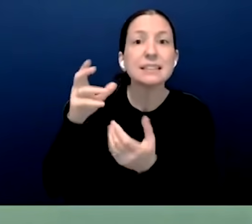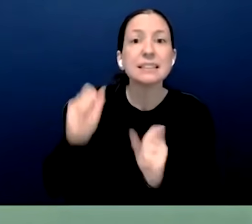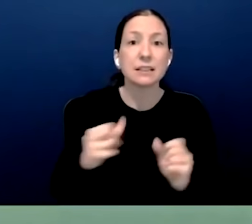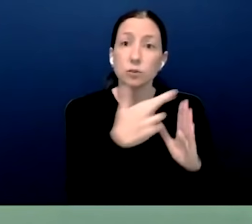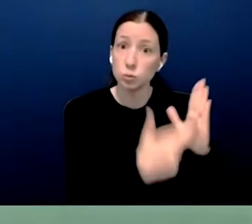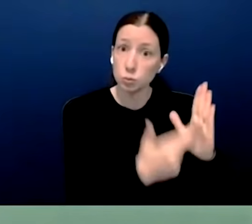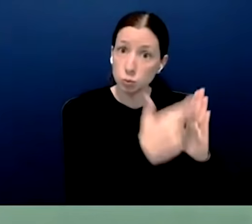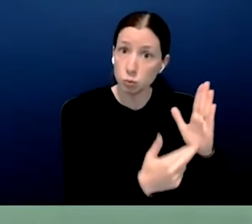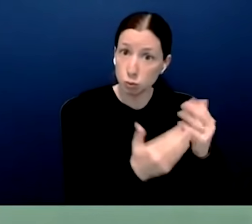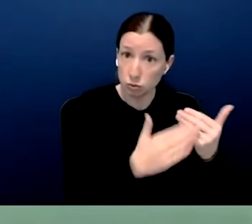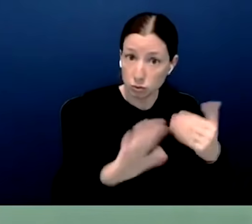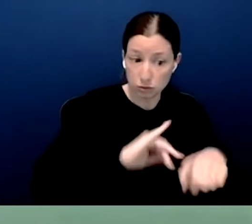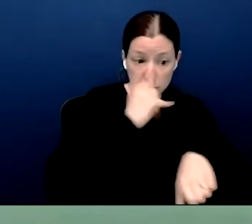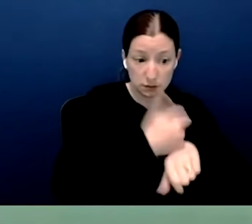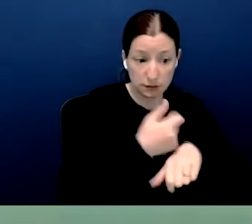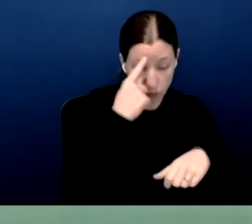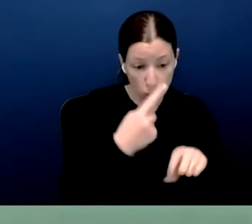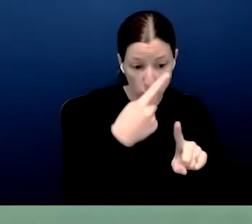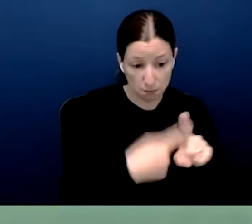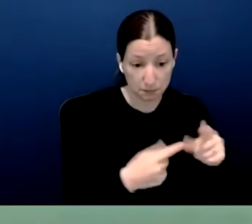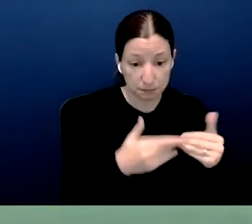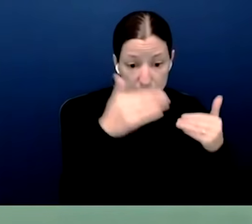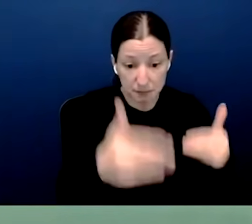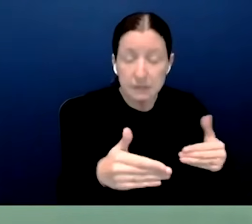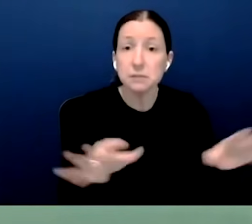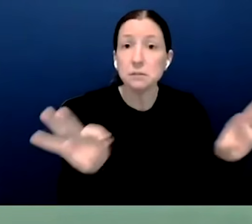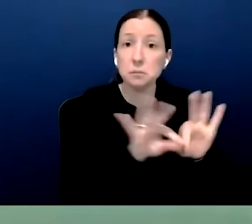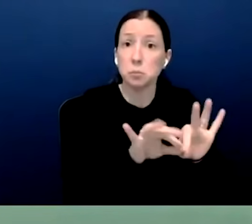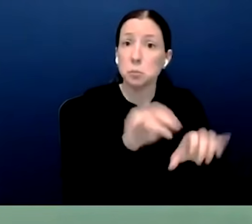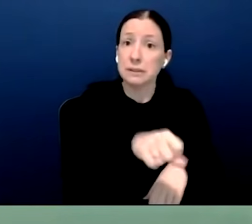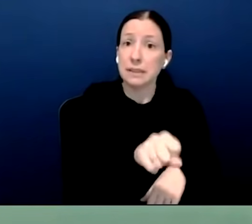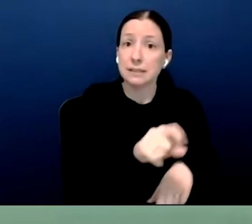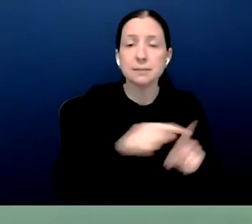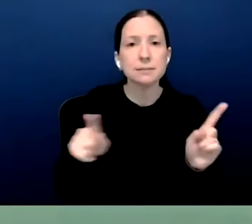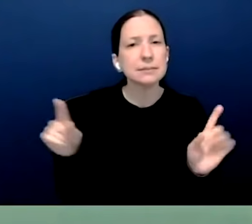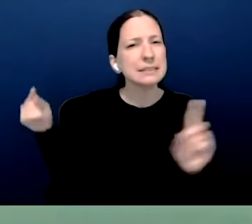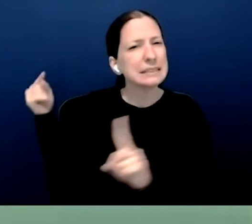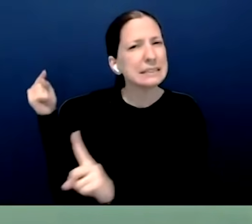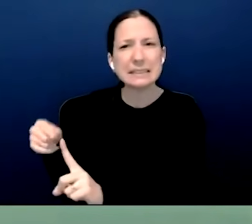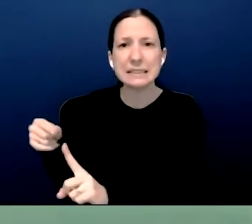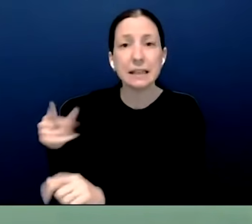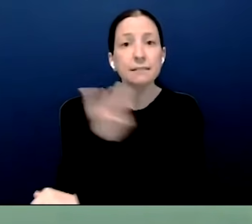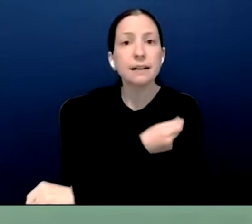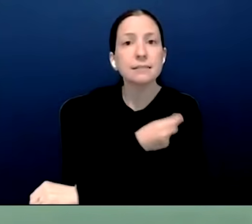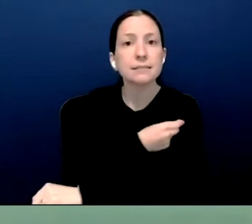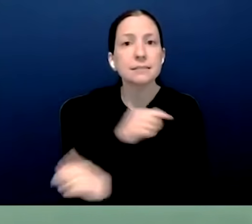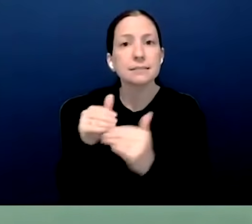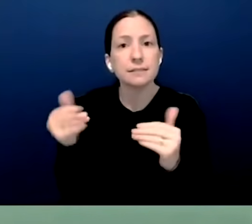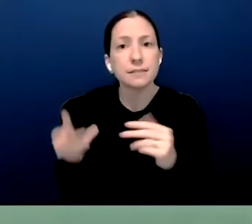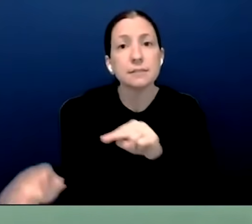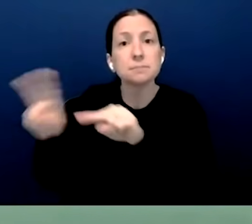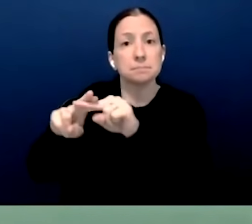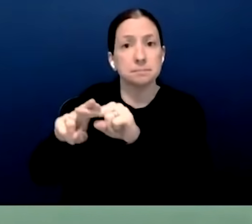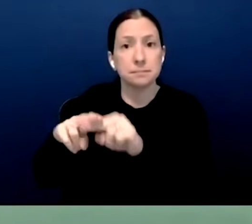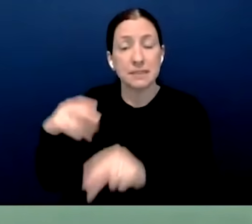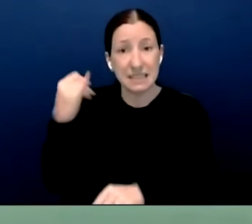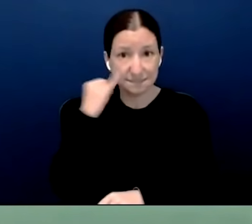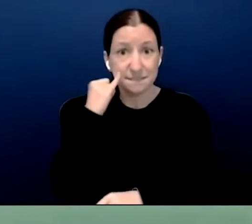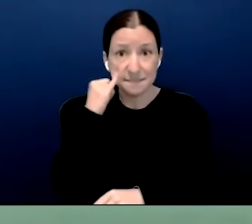over the next month, but we need to continue to raise those vaccination levels. And if we do that, we can